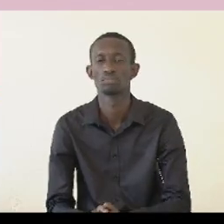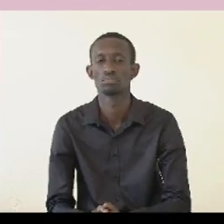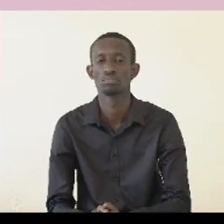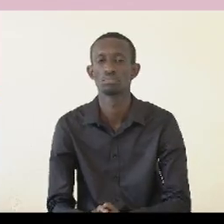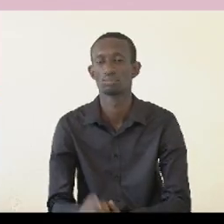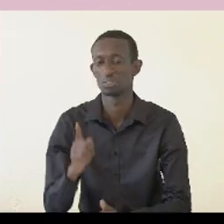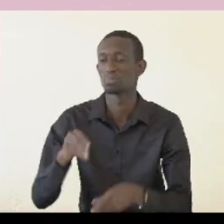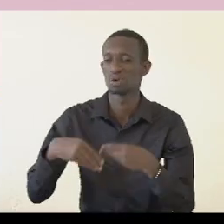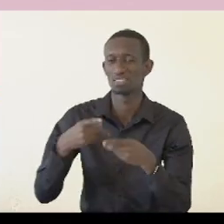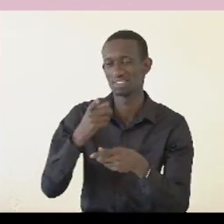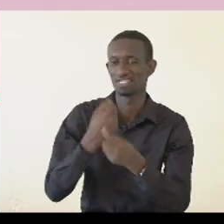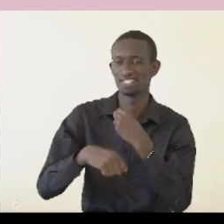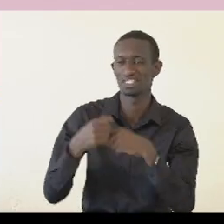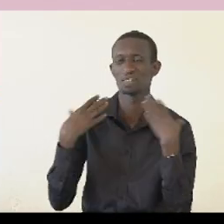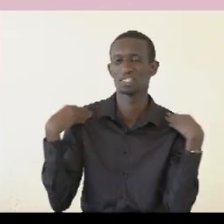your practice.